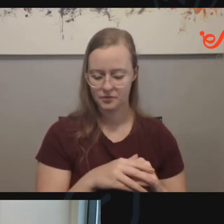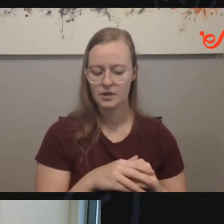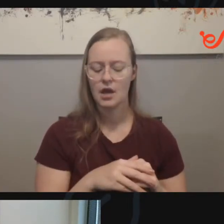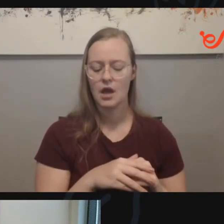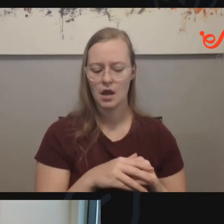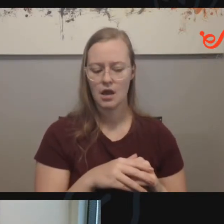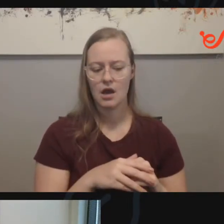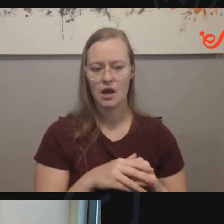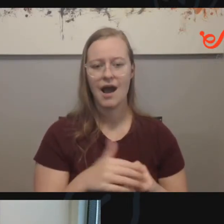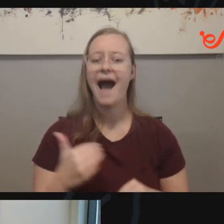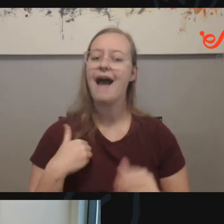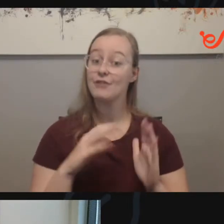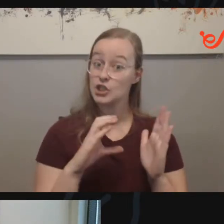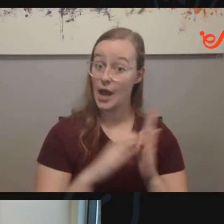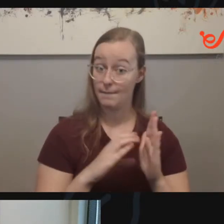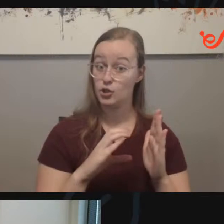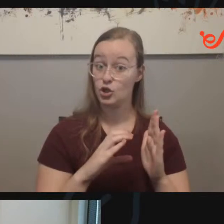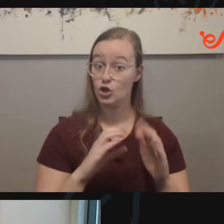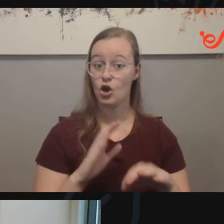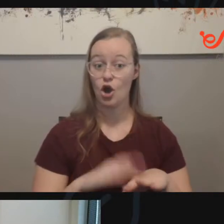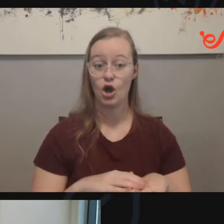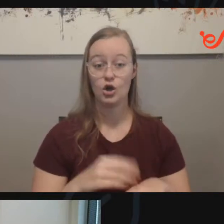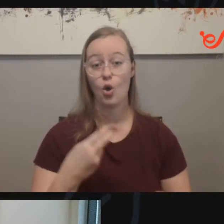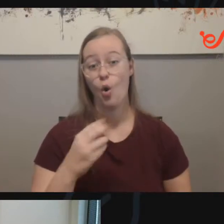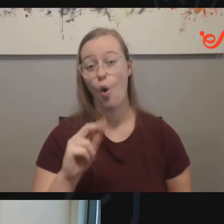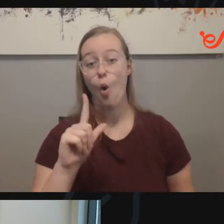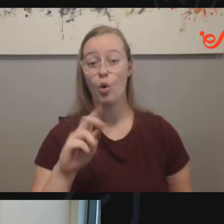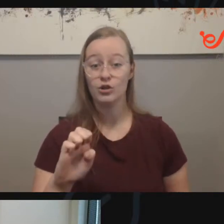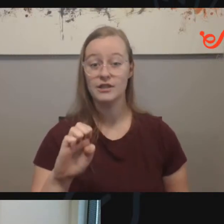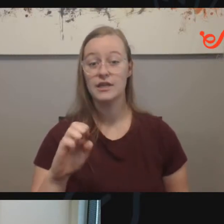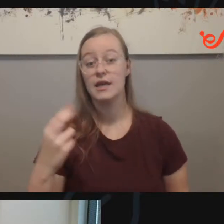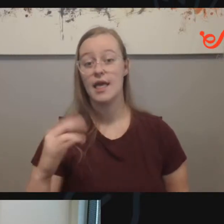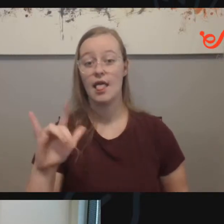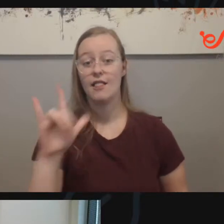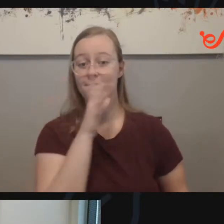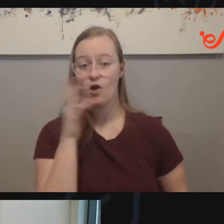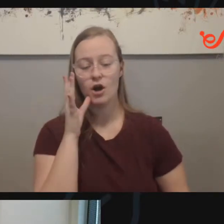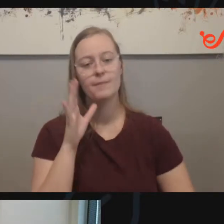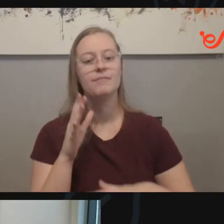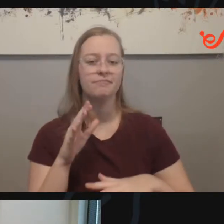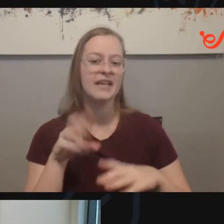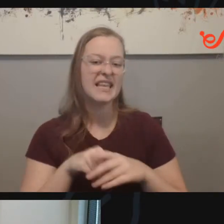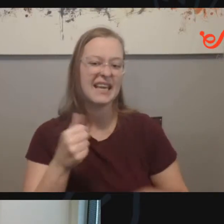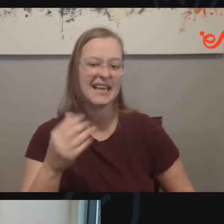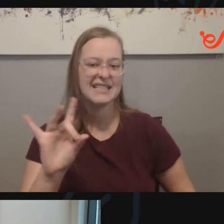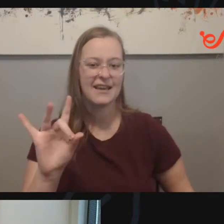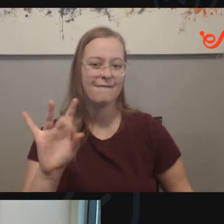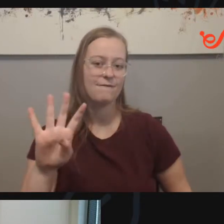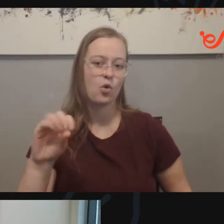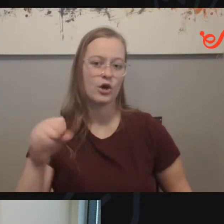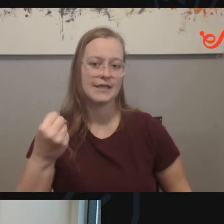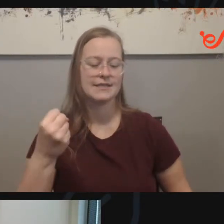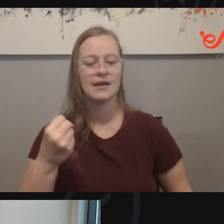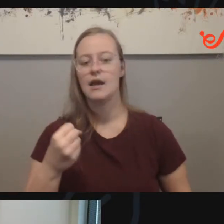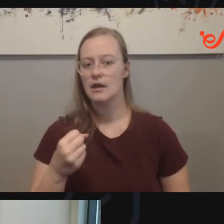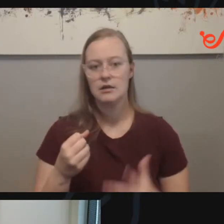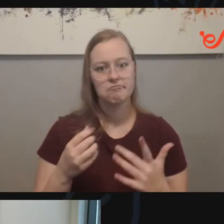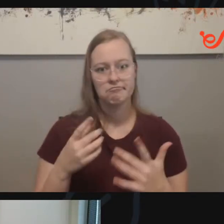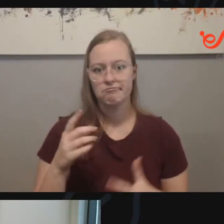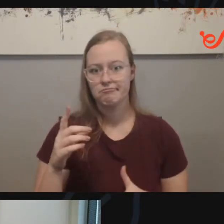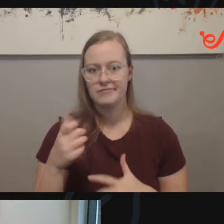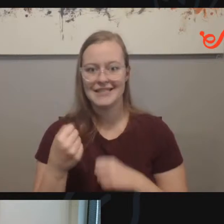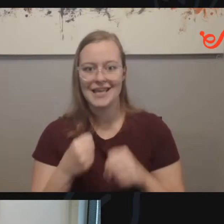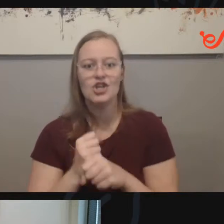have a chapter on Home Hill Farm in the 1840s. That's the decade after Douglass had escaped, but it's